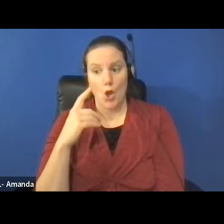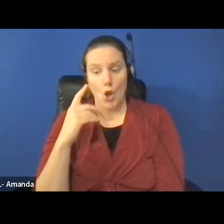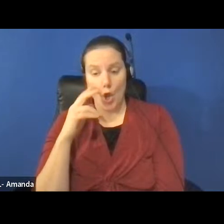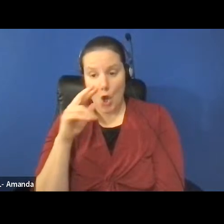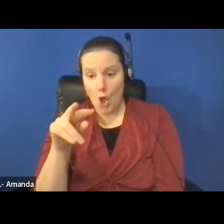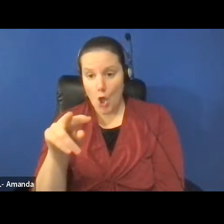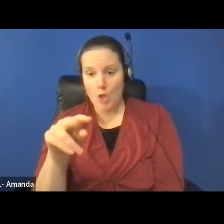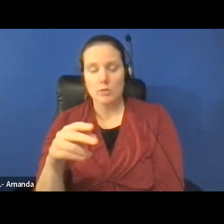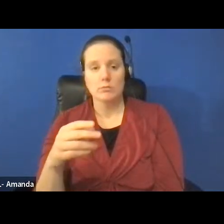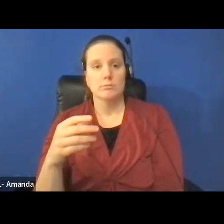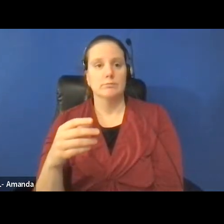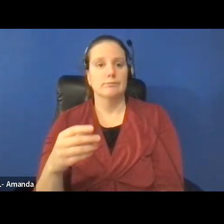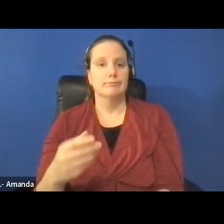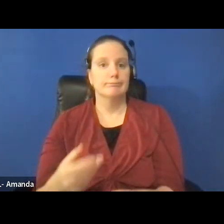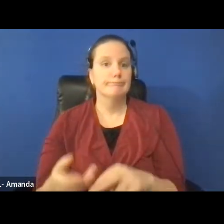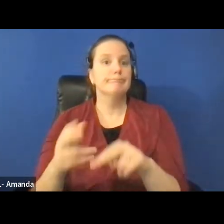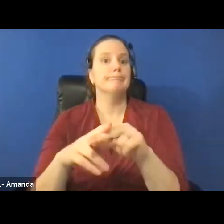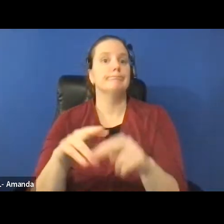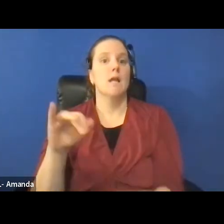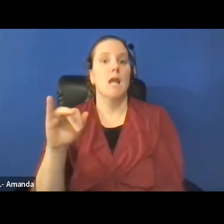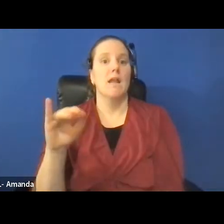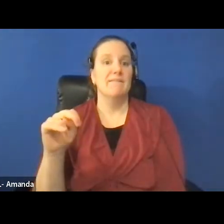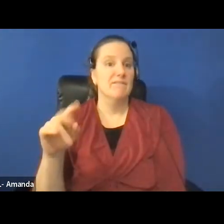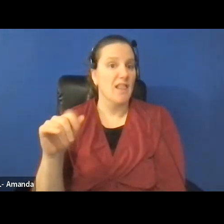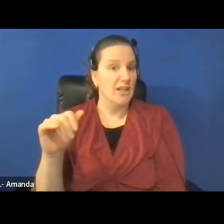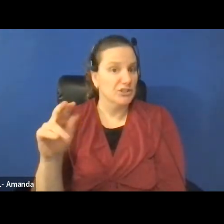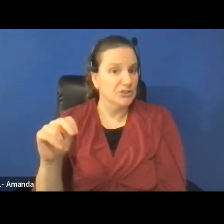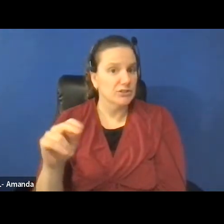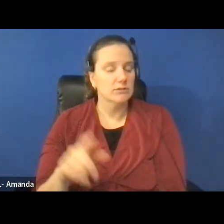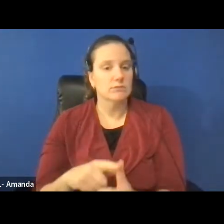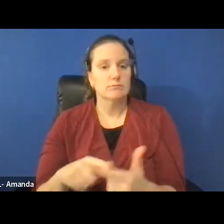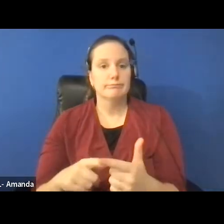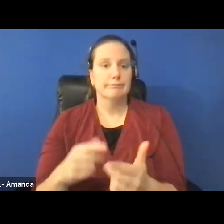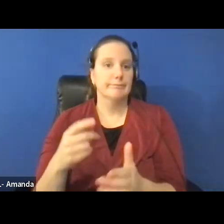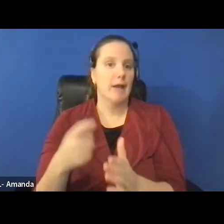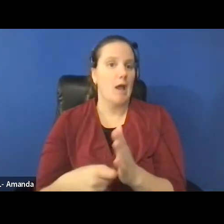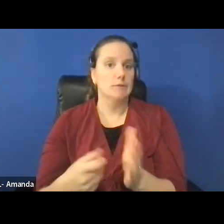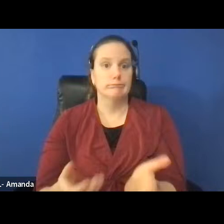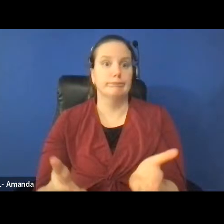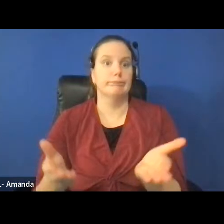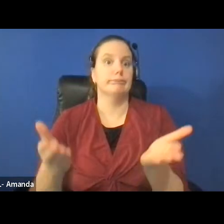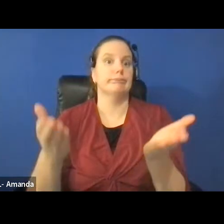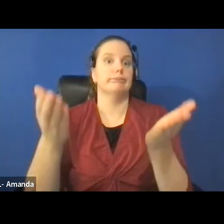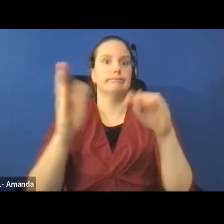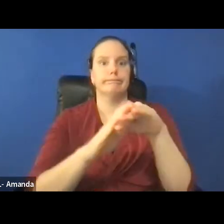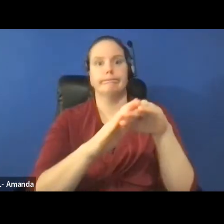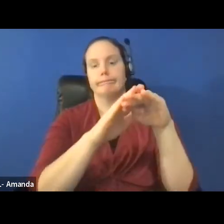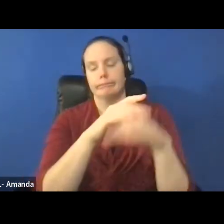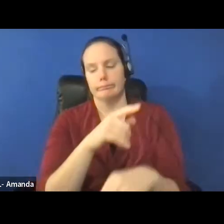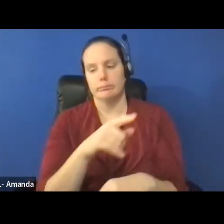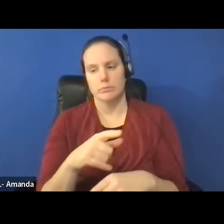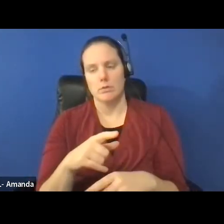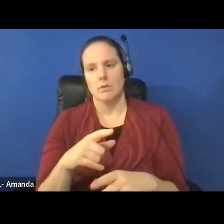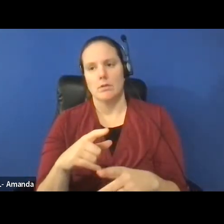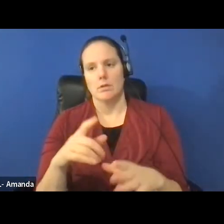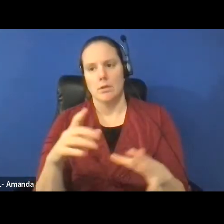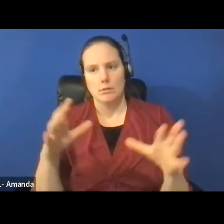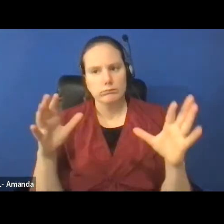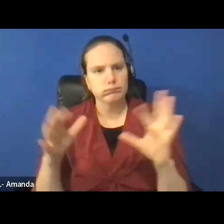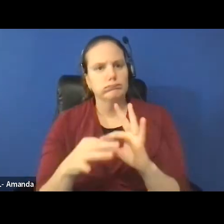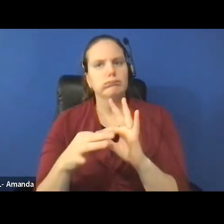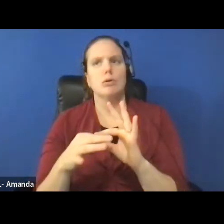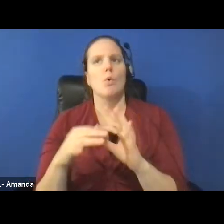both inflation and escalation costs to put together what we think this program